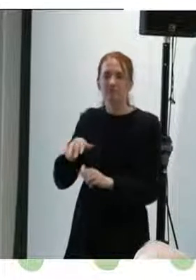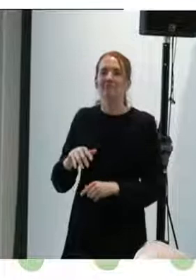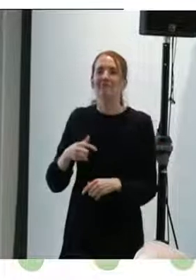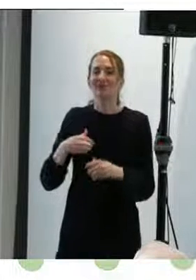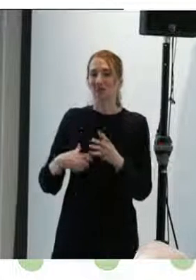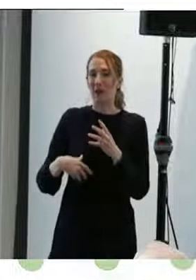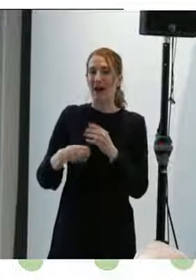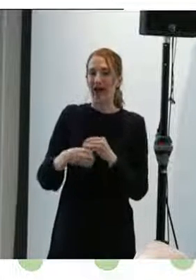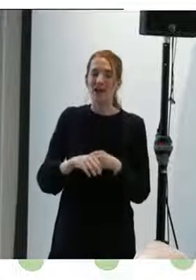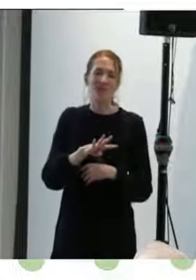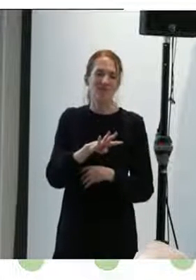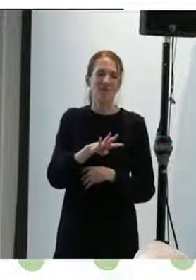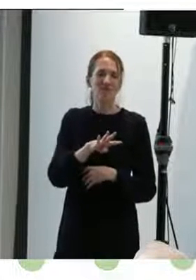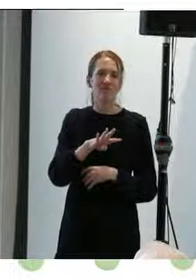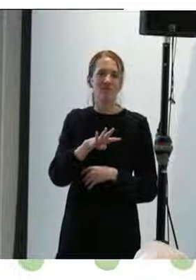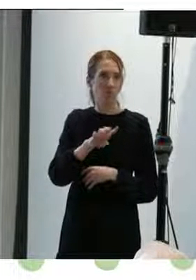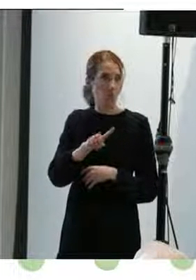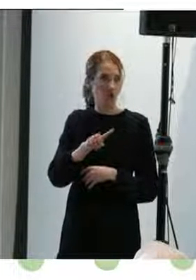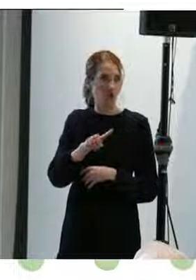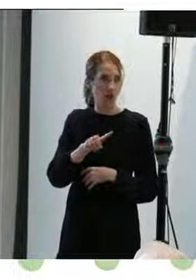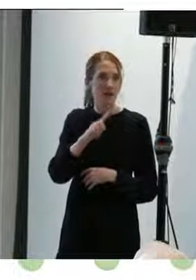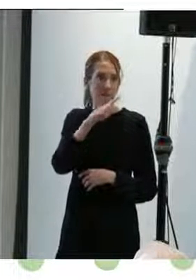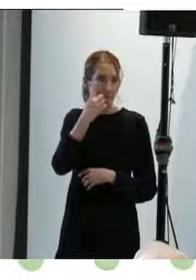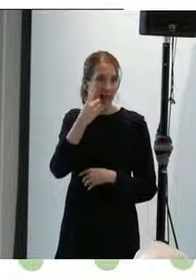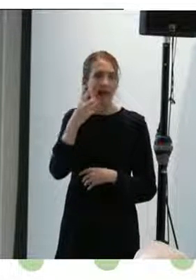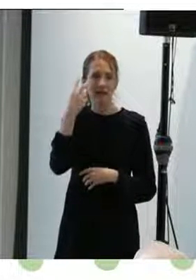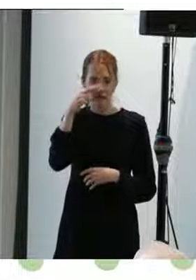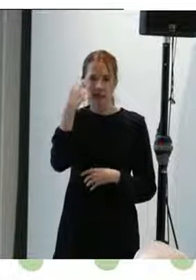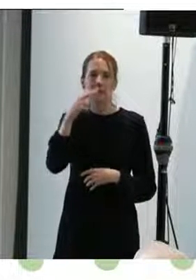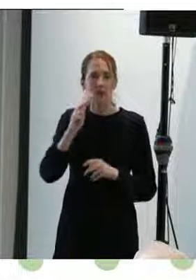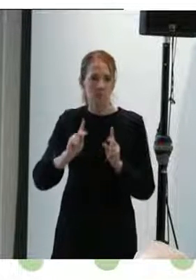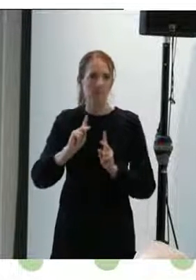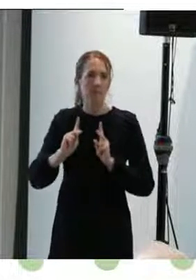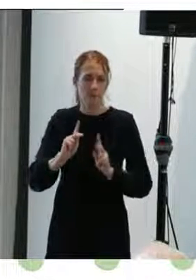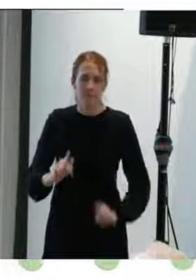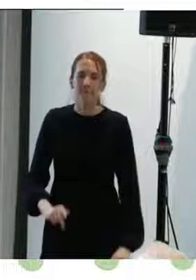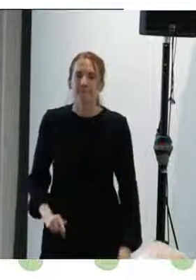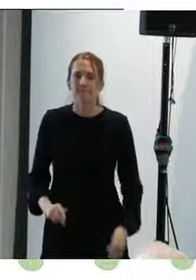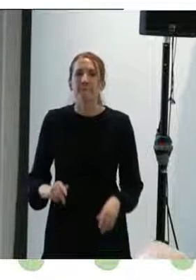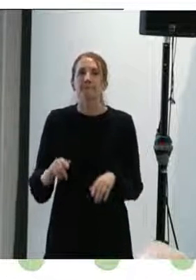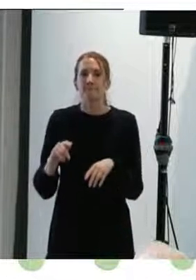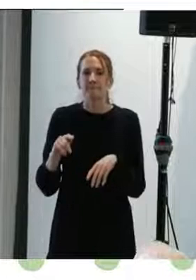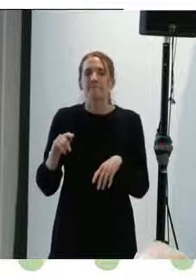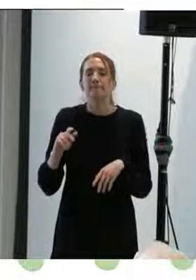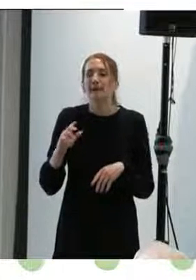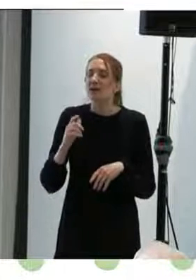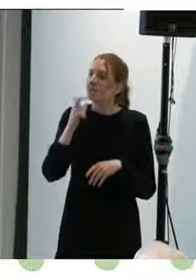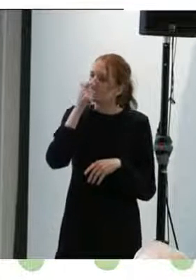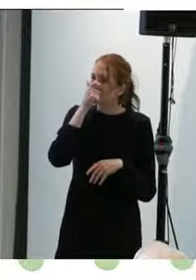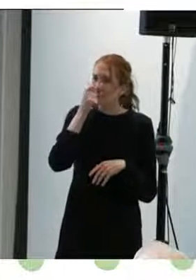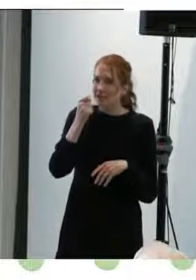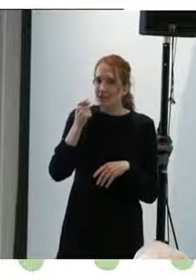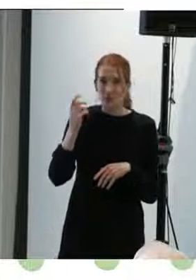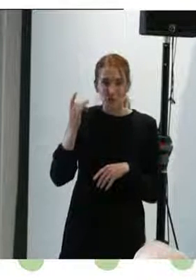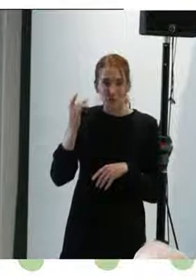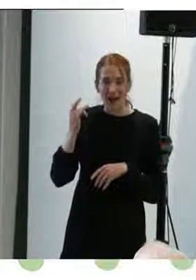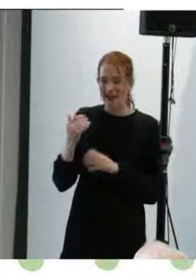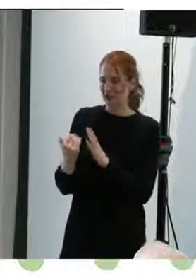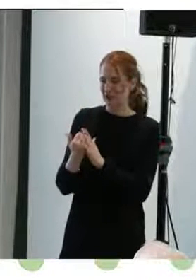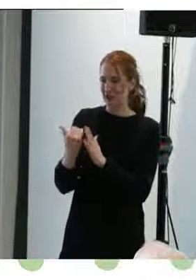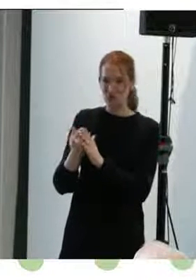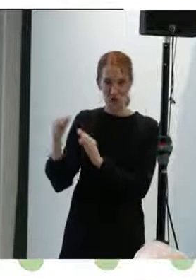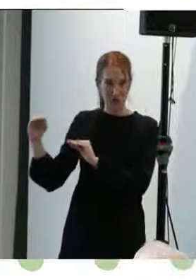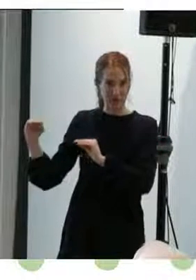41 Black and Latino people, often also divided by gender. And this was interesting to me because the newcomers allowed me